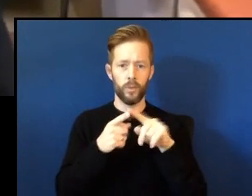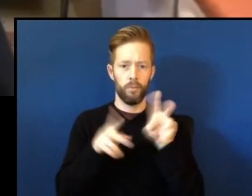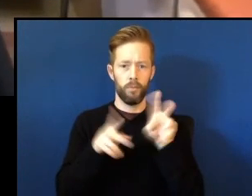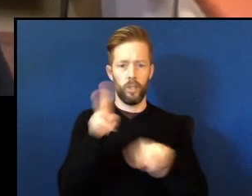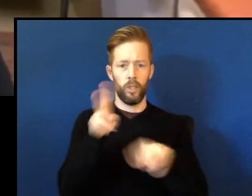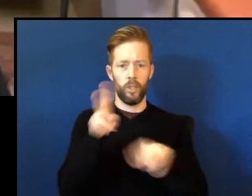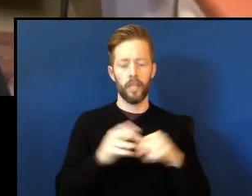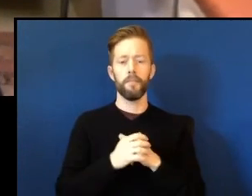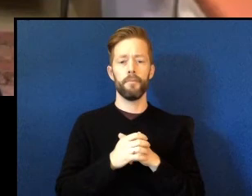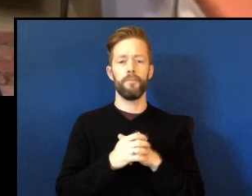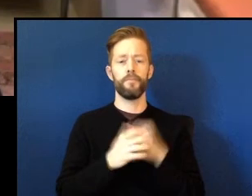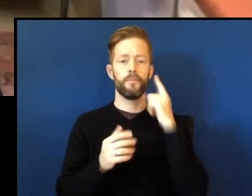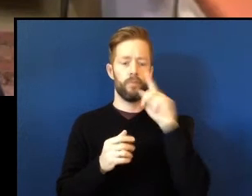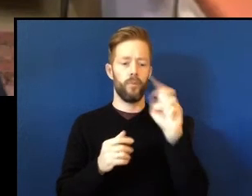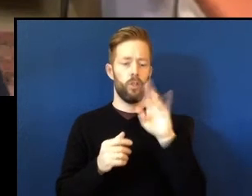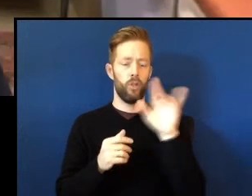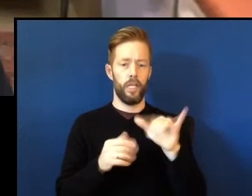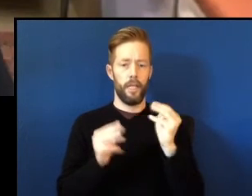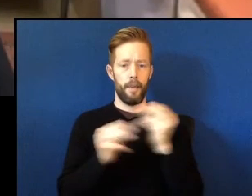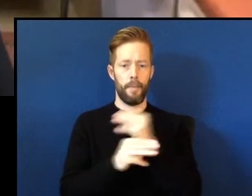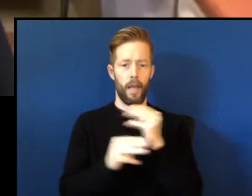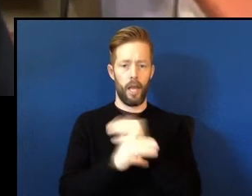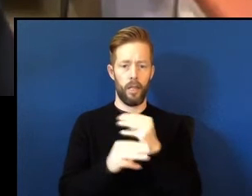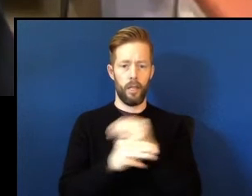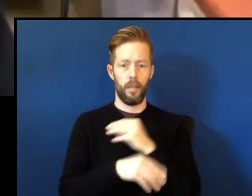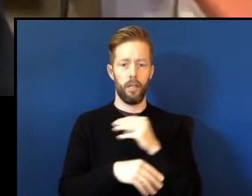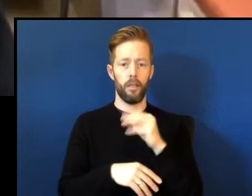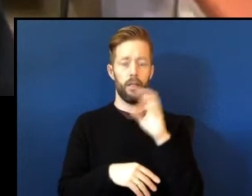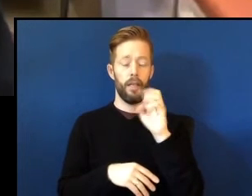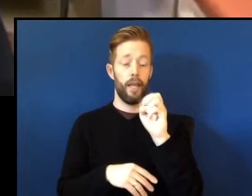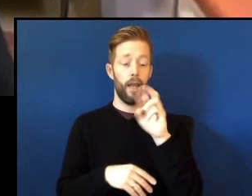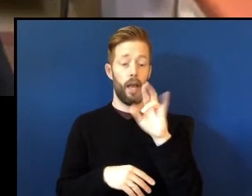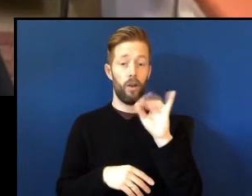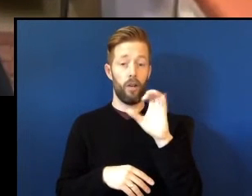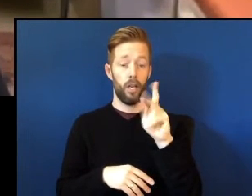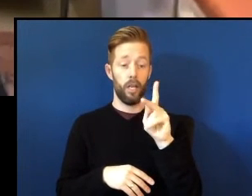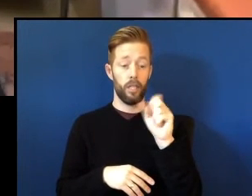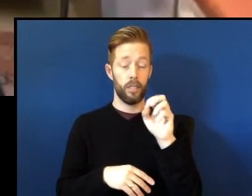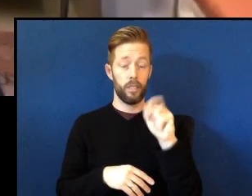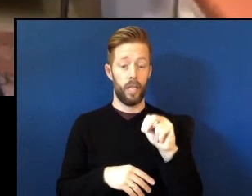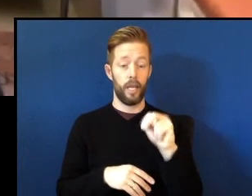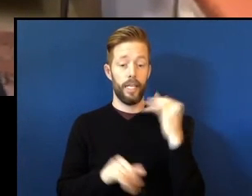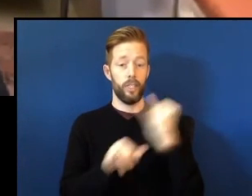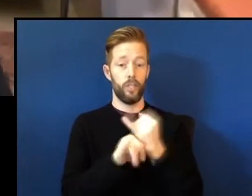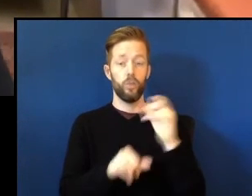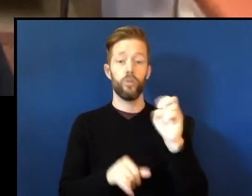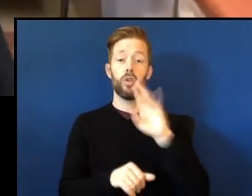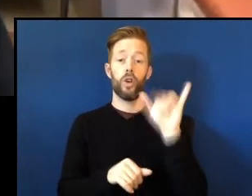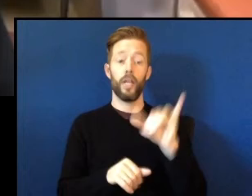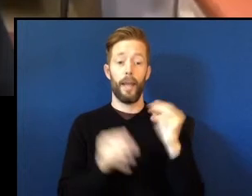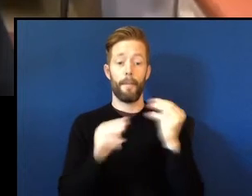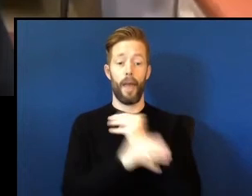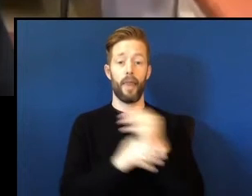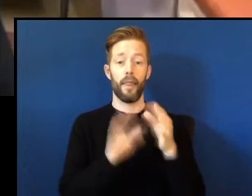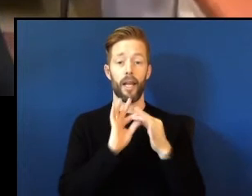you. For early math, the Erickson Institute's Early Math Collaborative